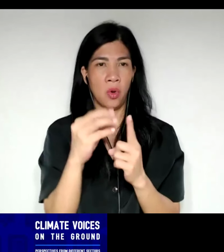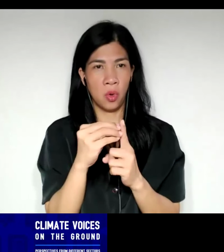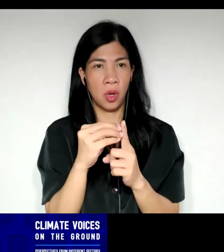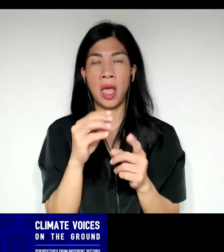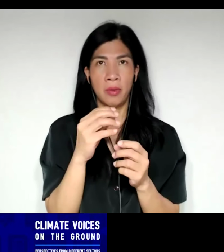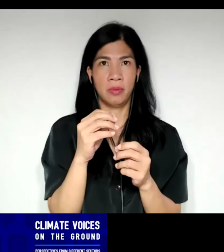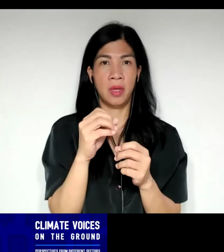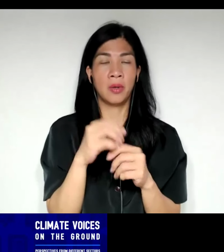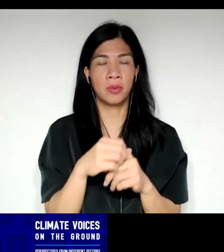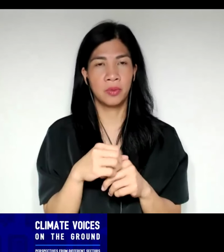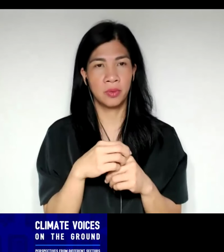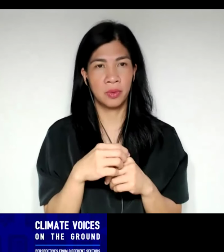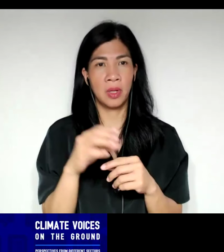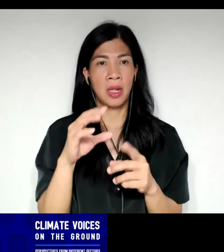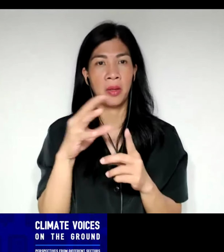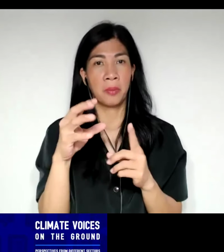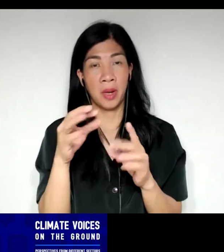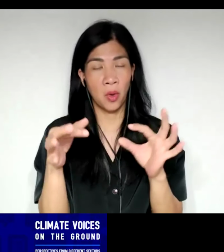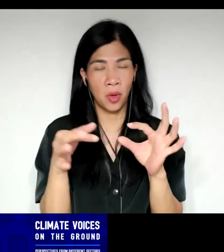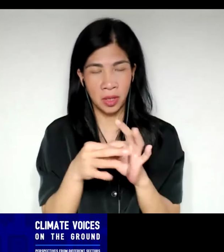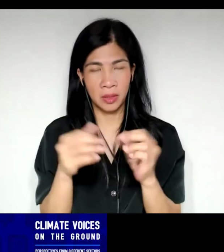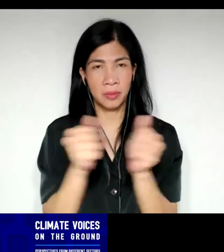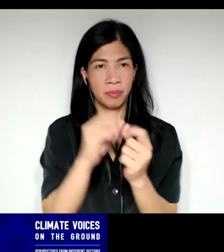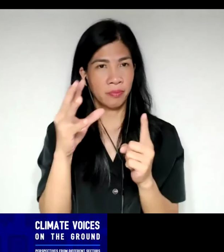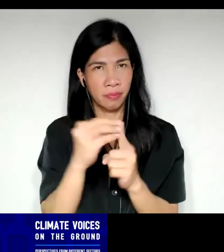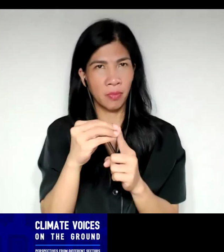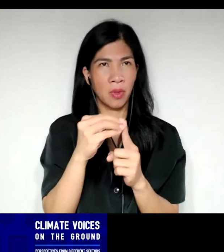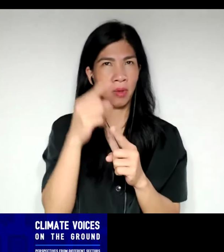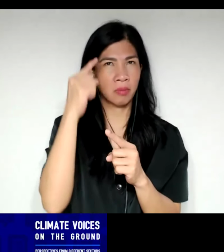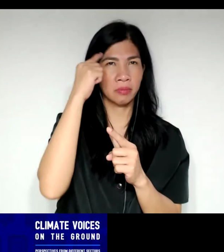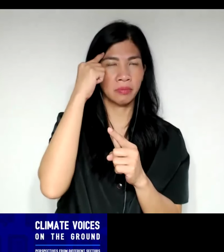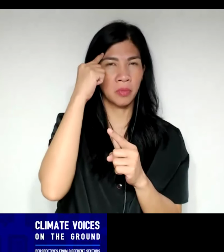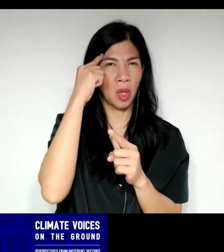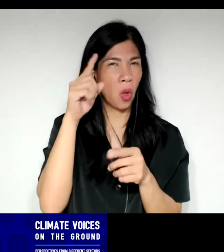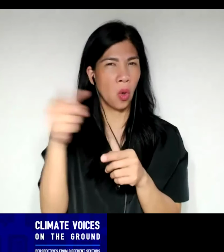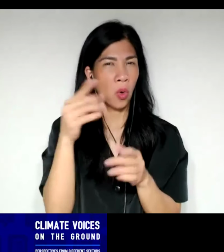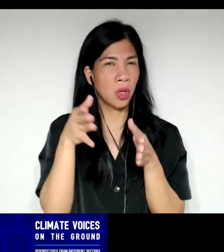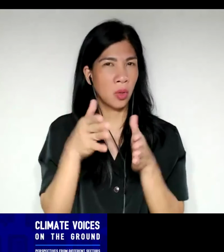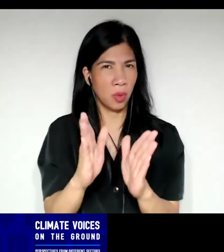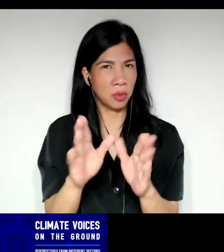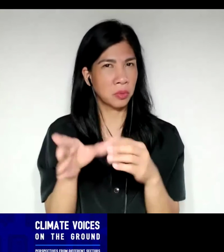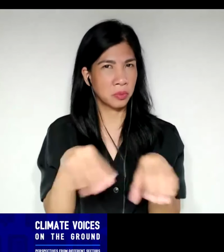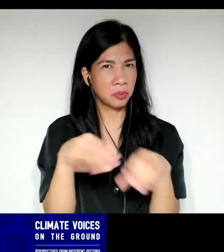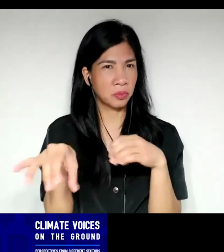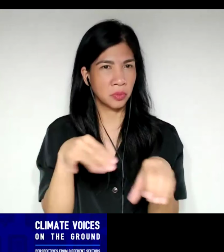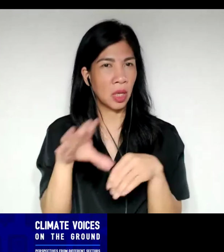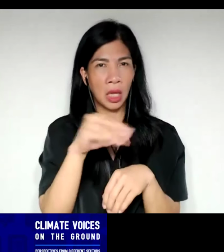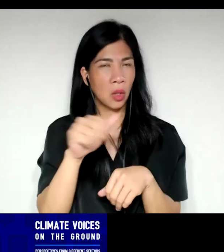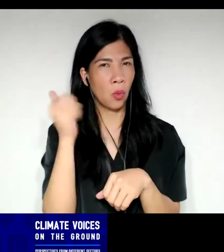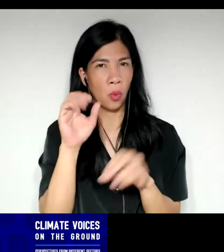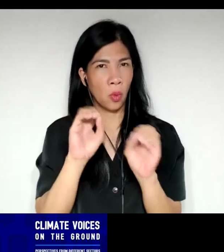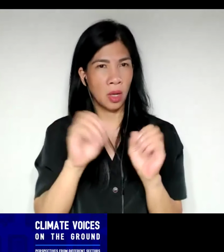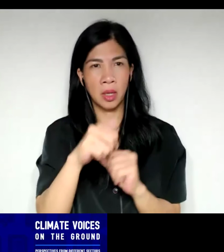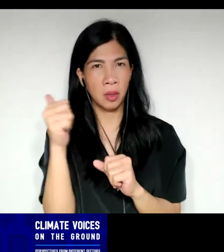locked in this culture, that we are conditioned to think that this is the only way that we should do this and there's no other way.